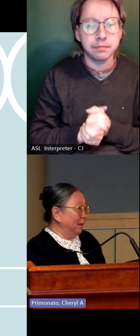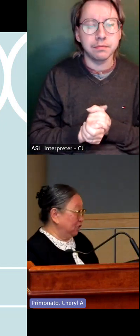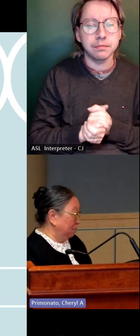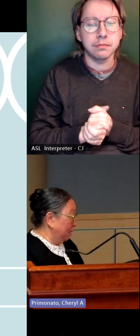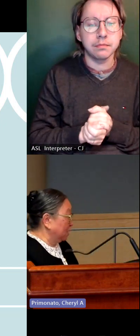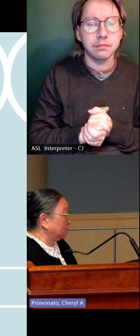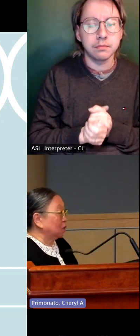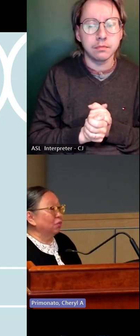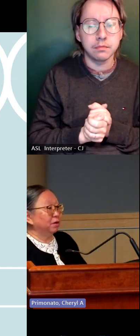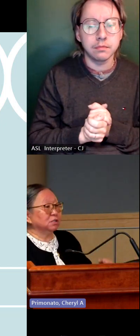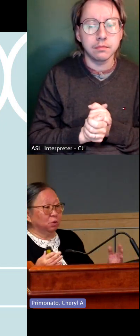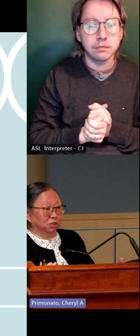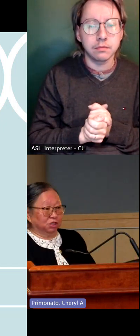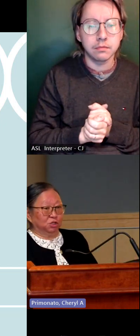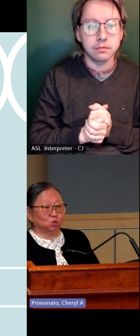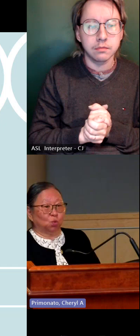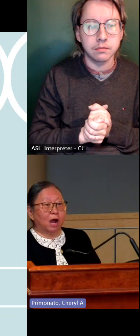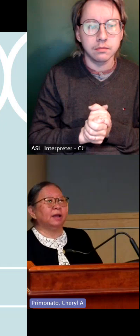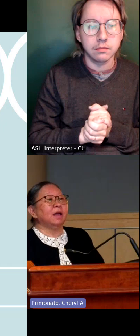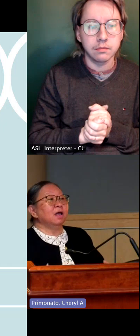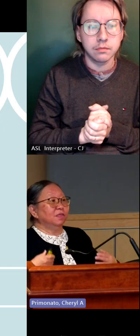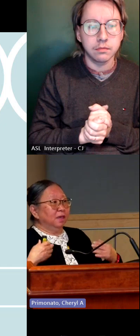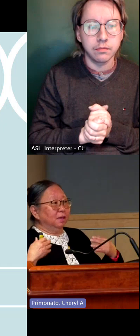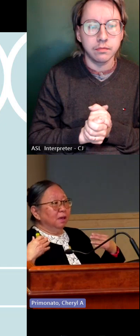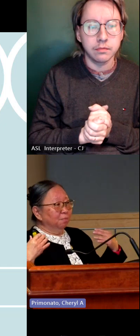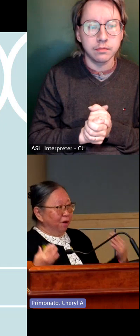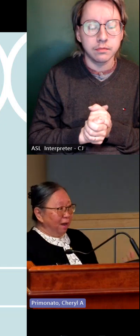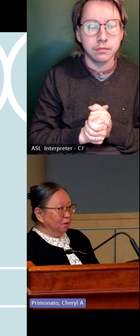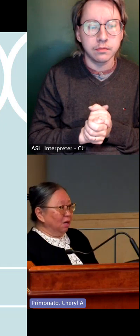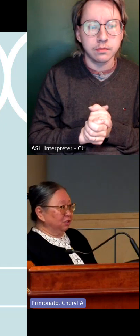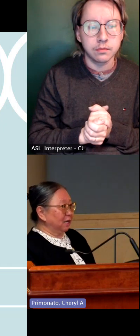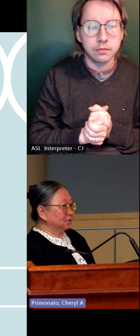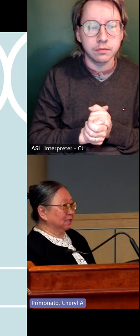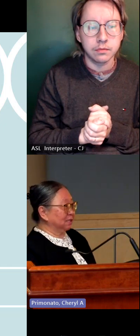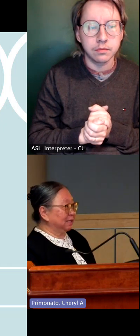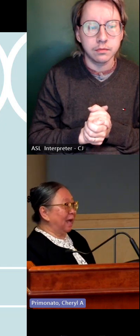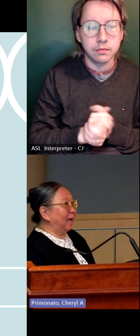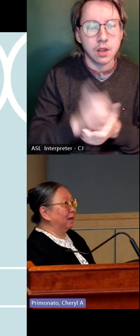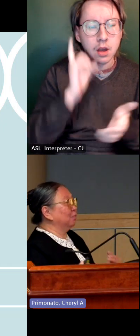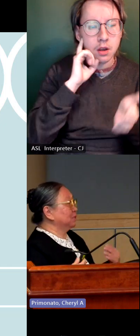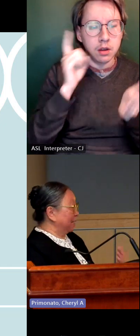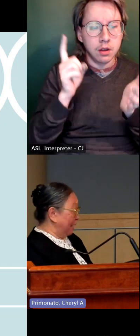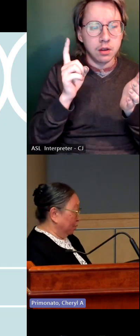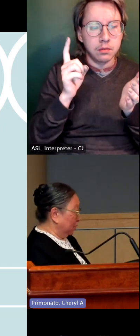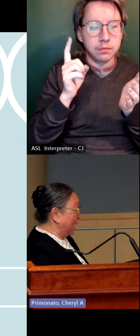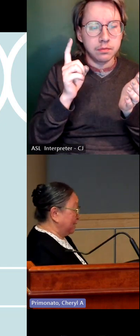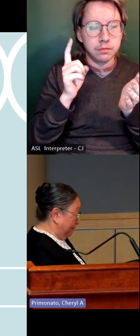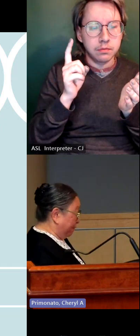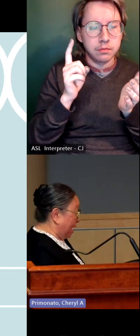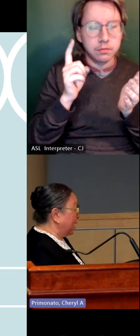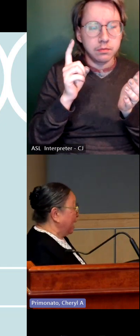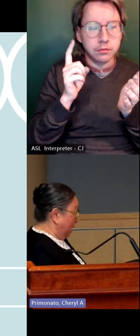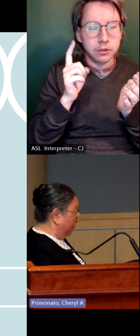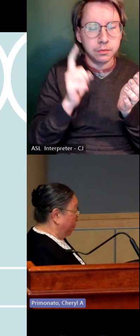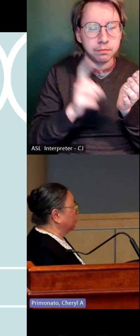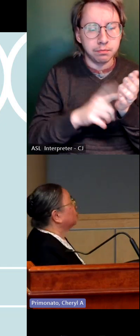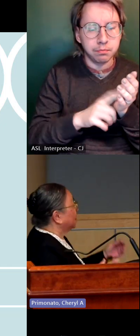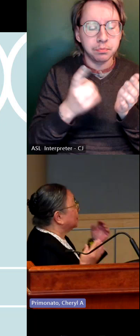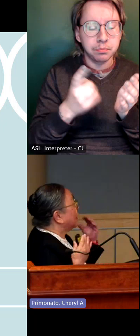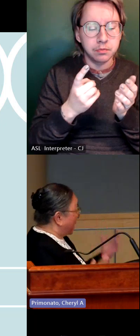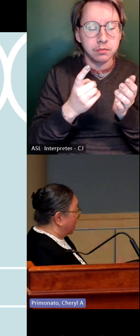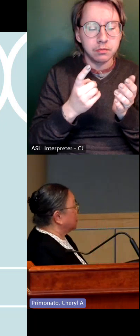of the information meeting. So there is no excuse why the prime contractors can say, I was not able to identify